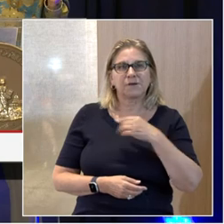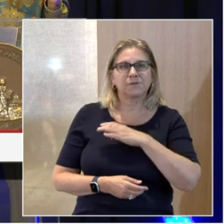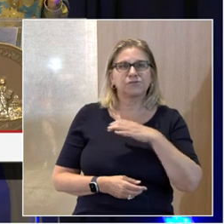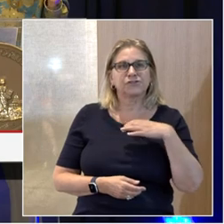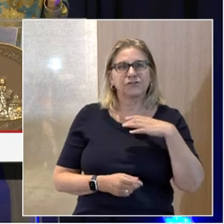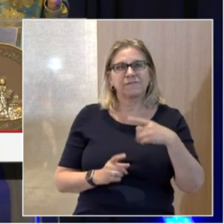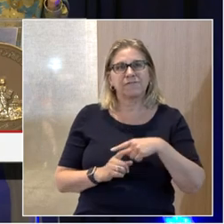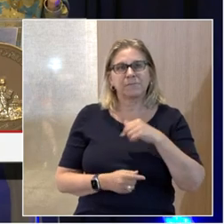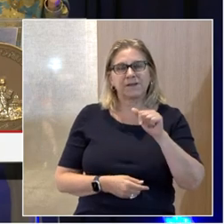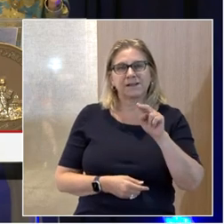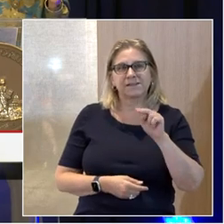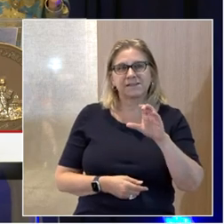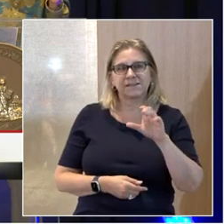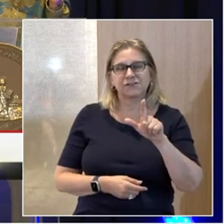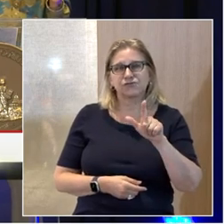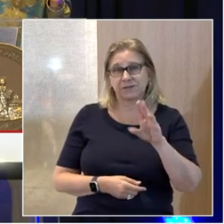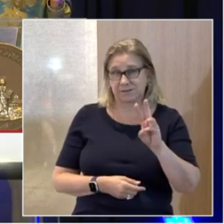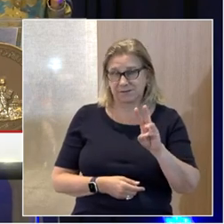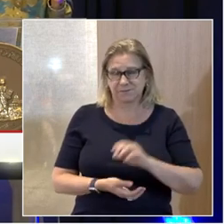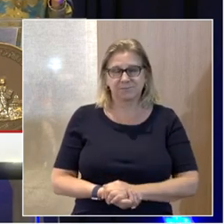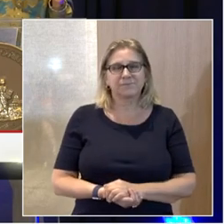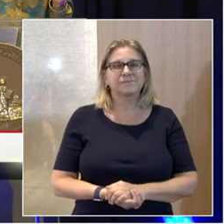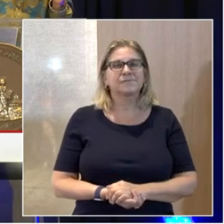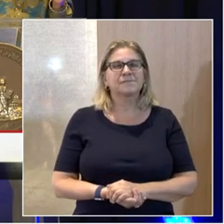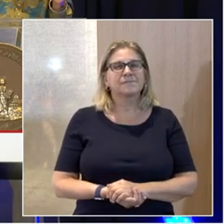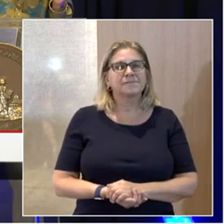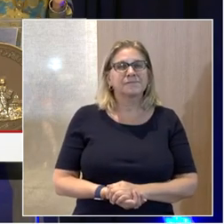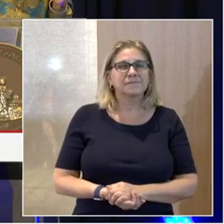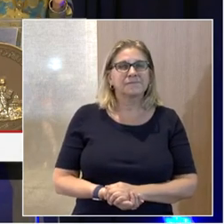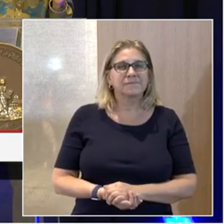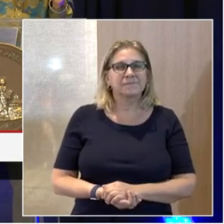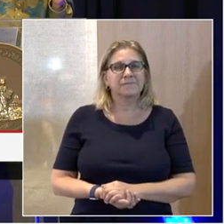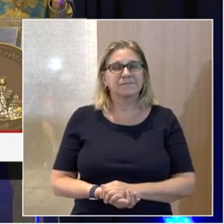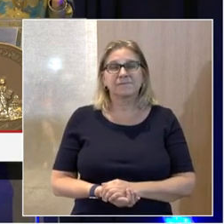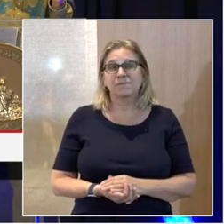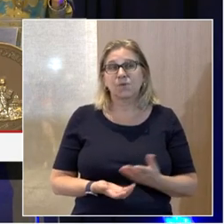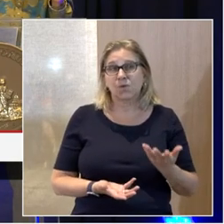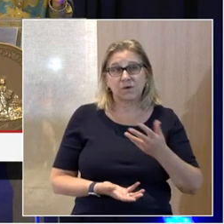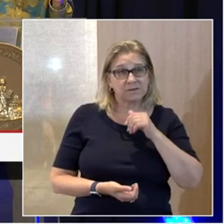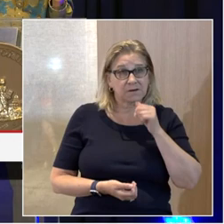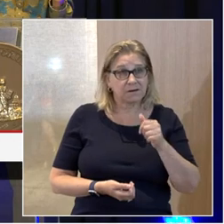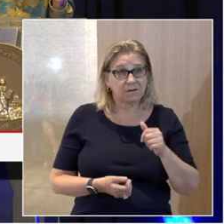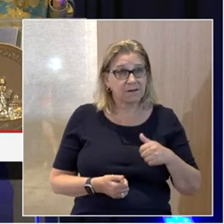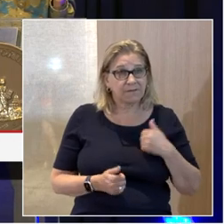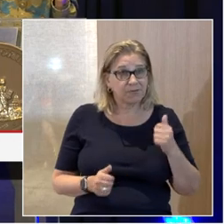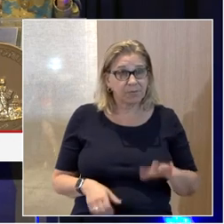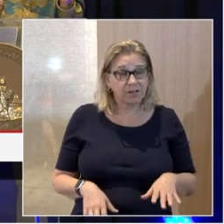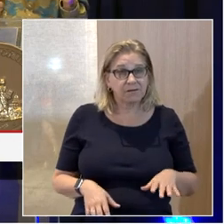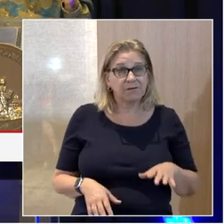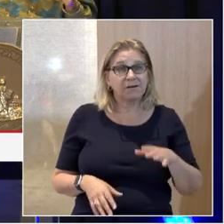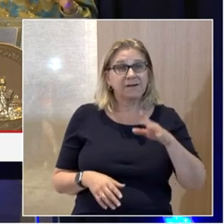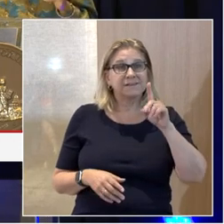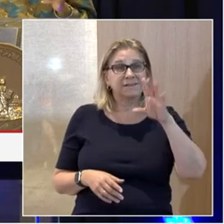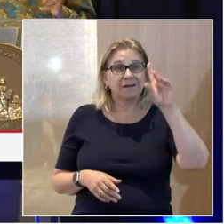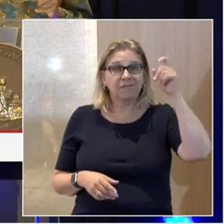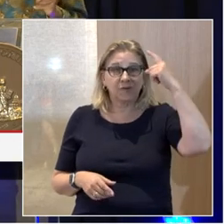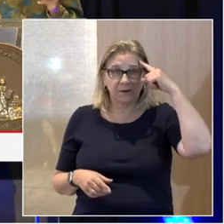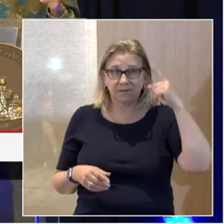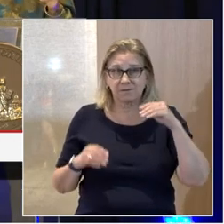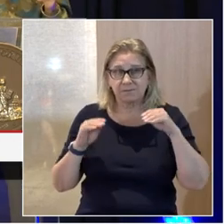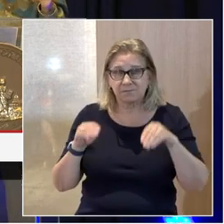reflect that what will not be livable, the DC government wants to put in the Department of Corrections central cell